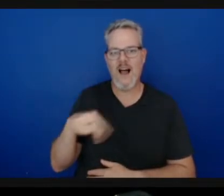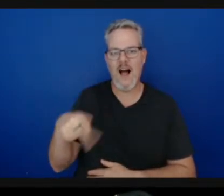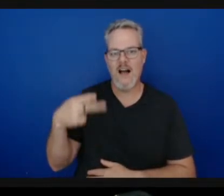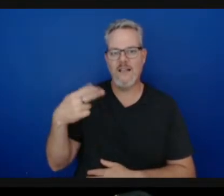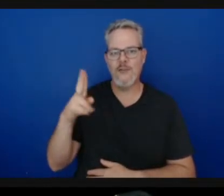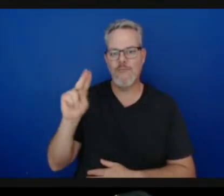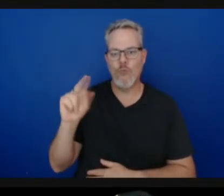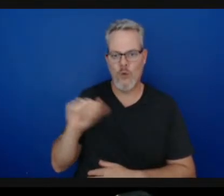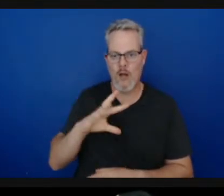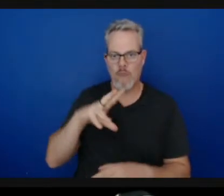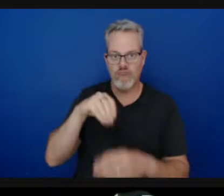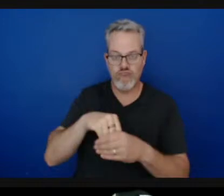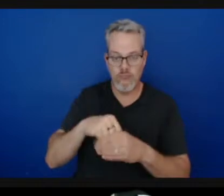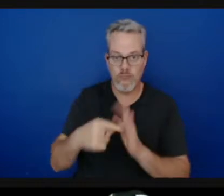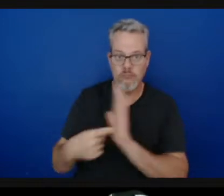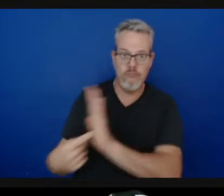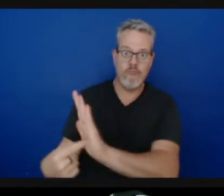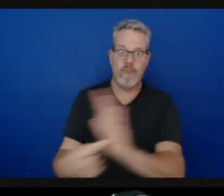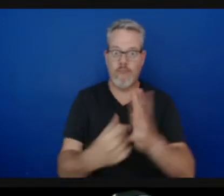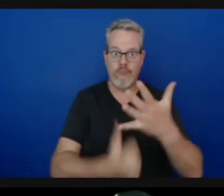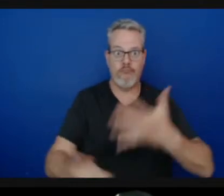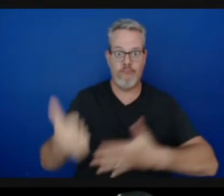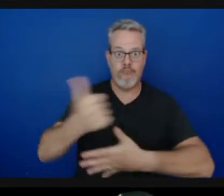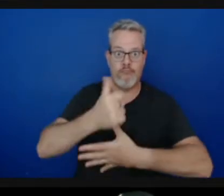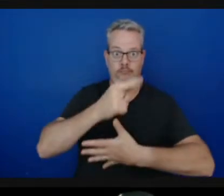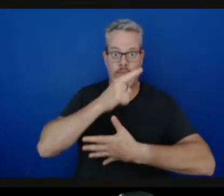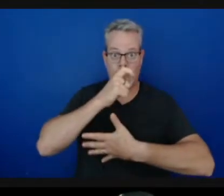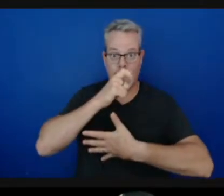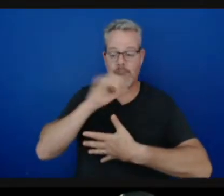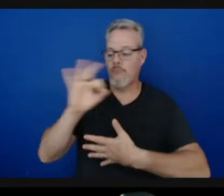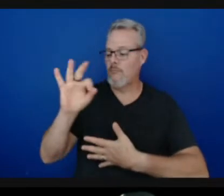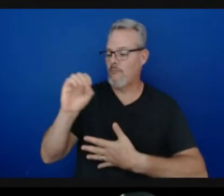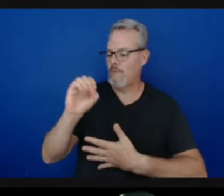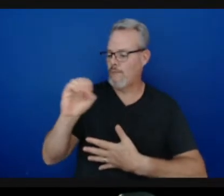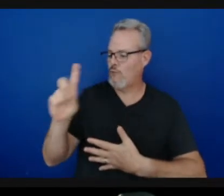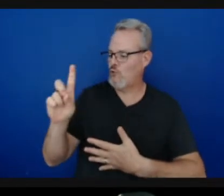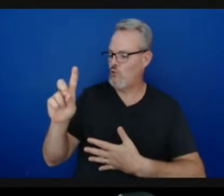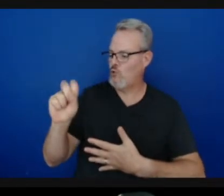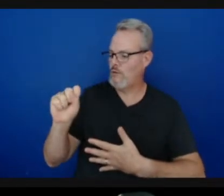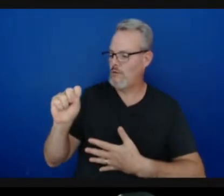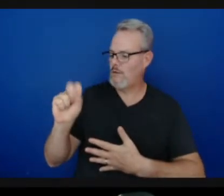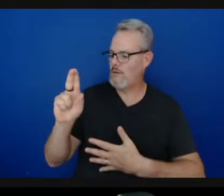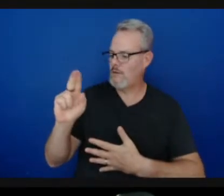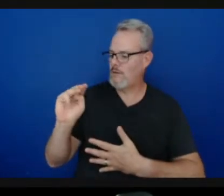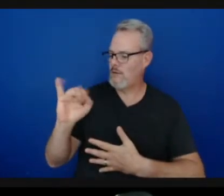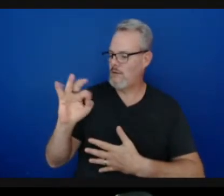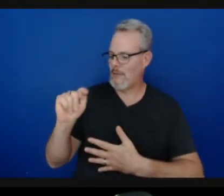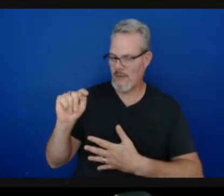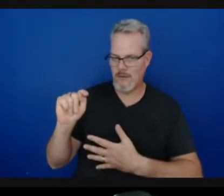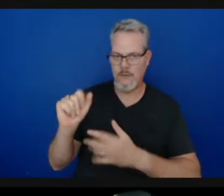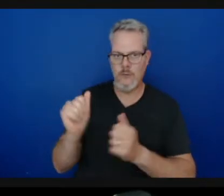Food Summit, all kinds of stuff happening there, infrastructure updates,